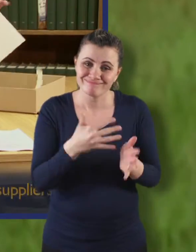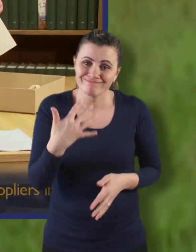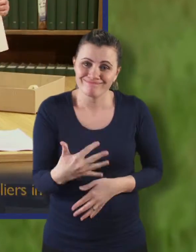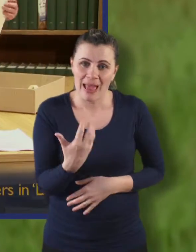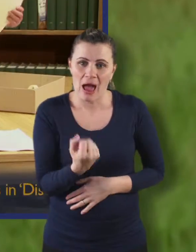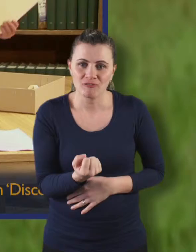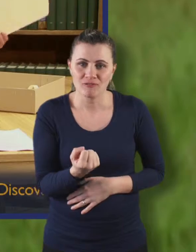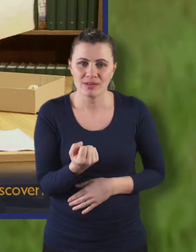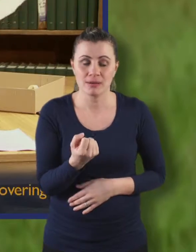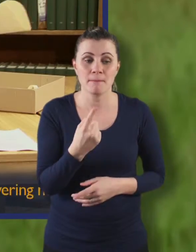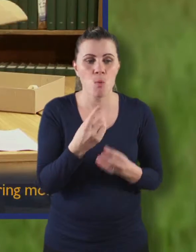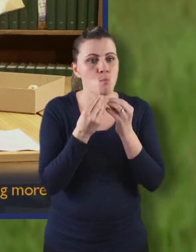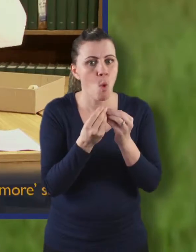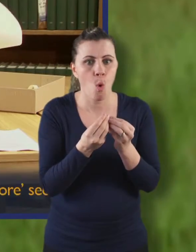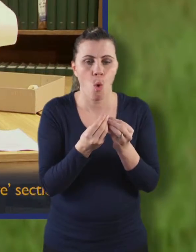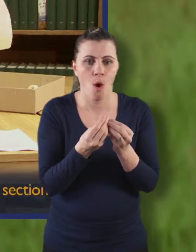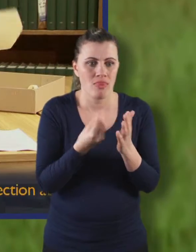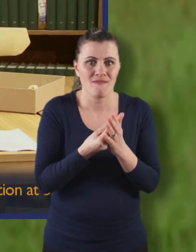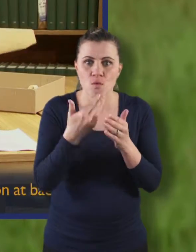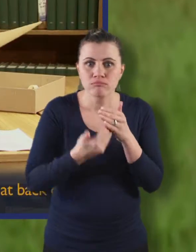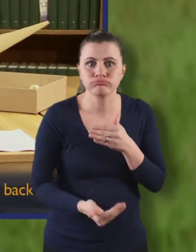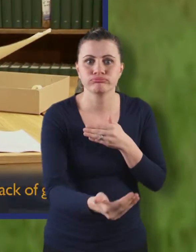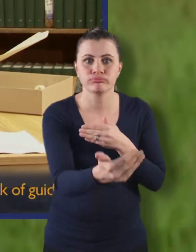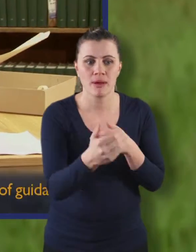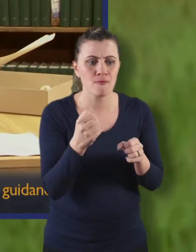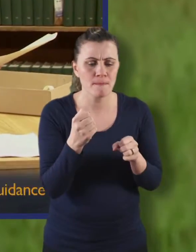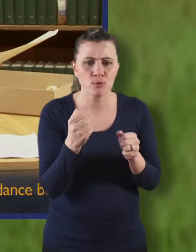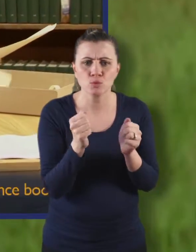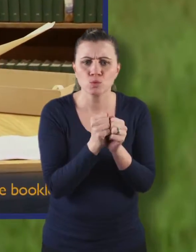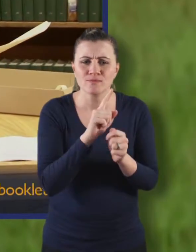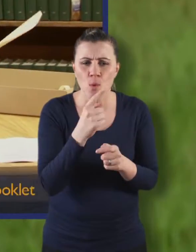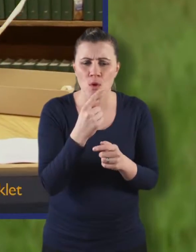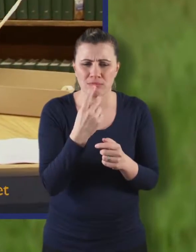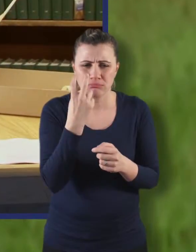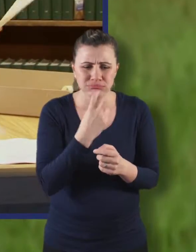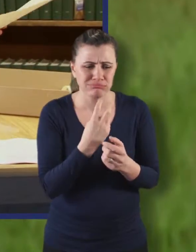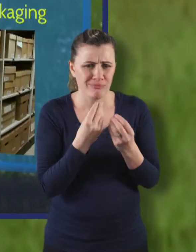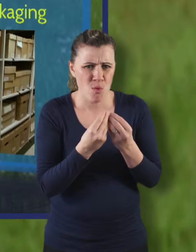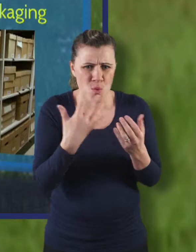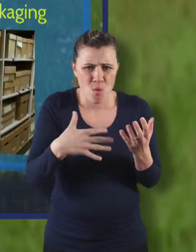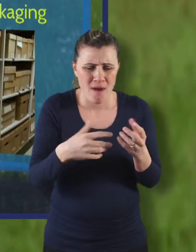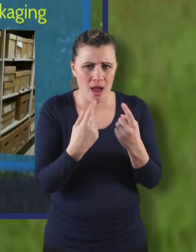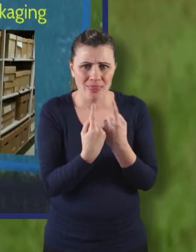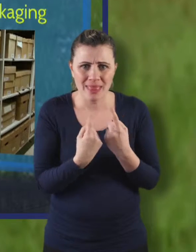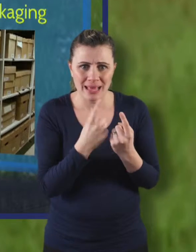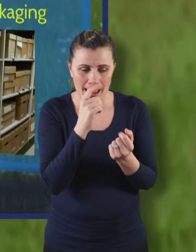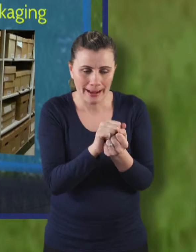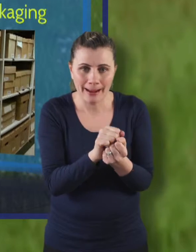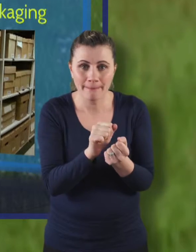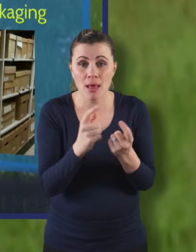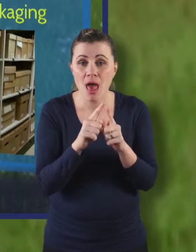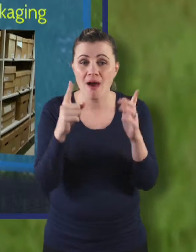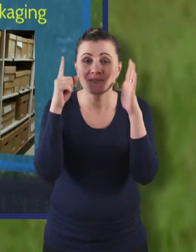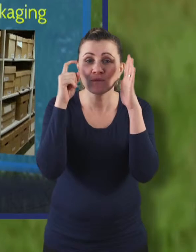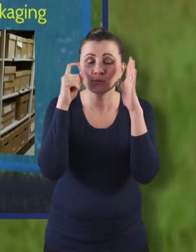is well worth the investment for some of your more fragile items, especially photographs that can degrade a lot more easily. We do realise though